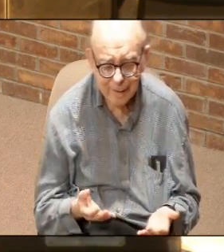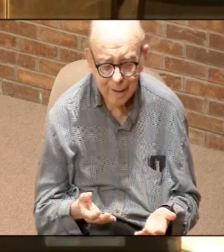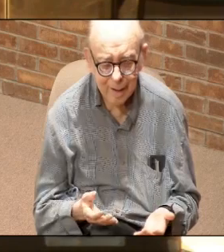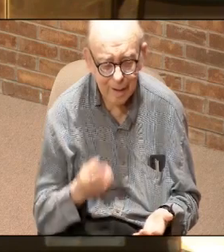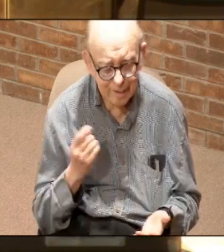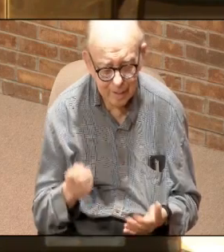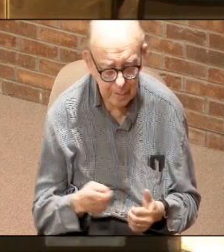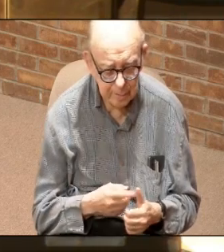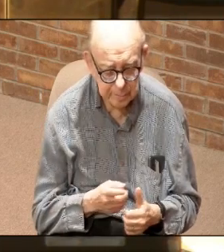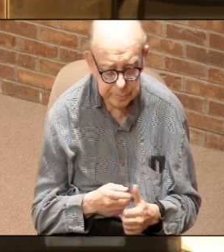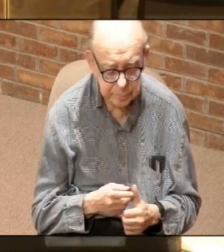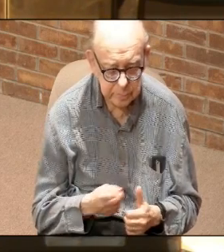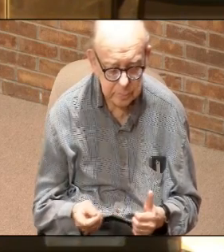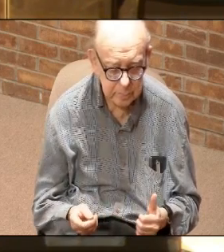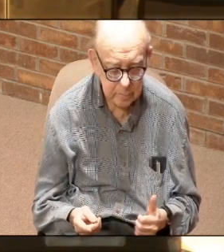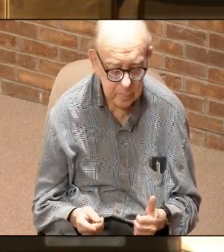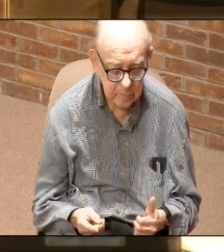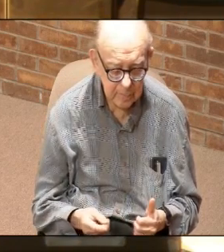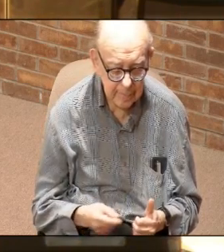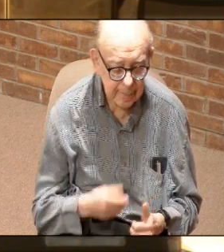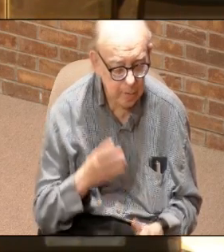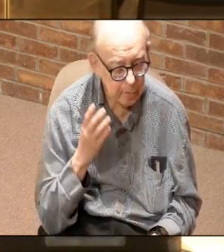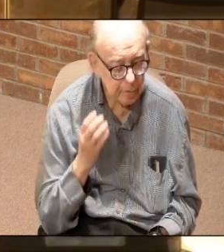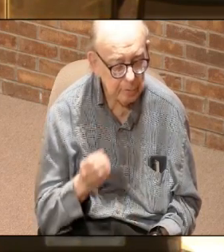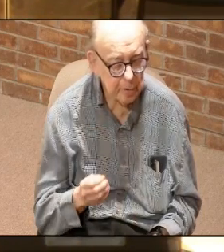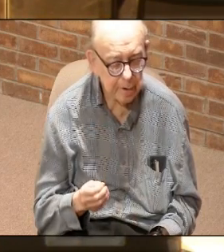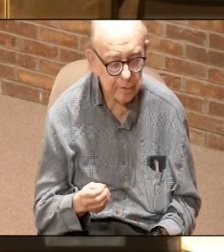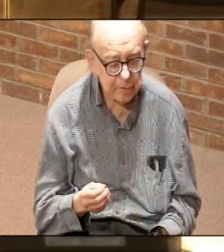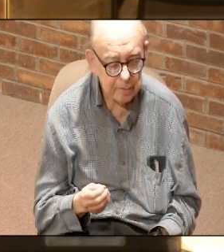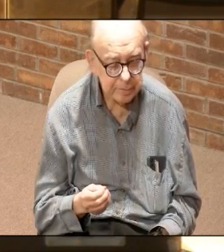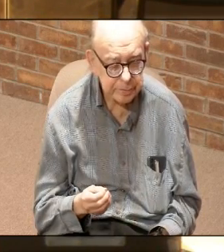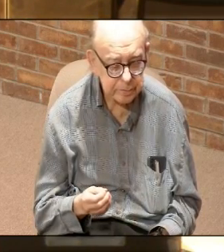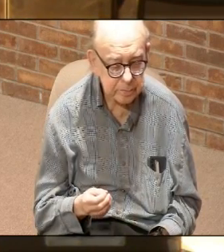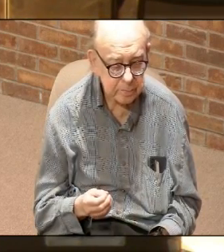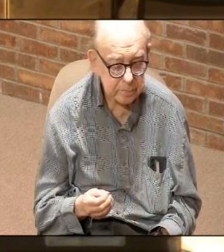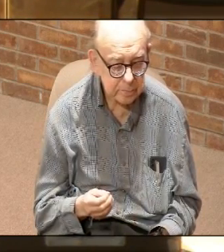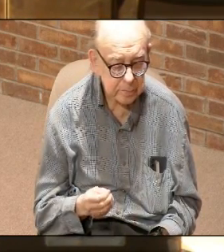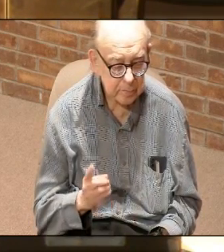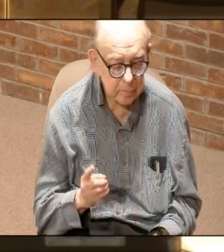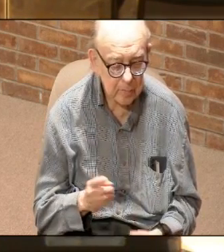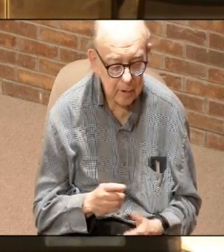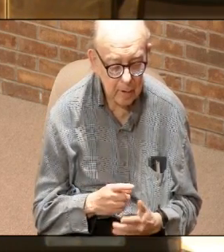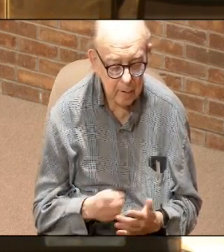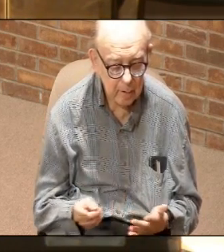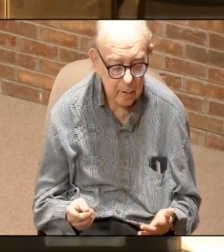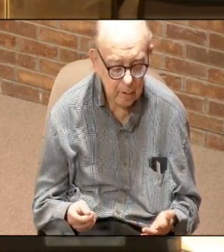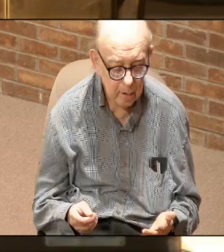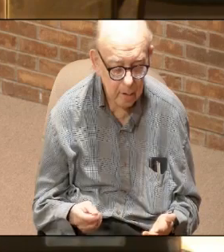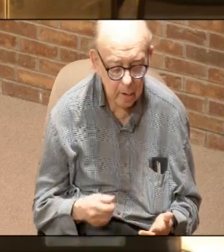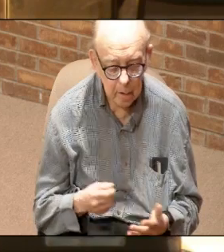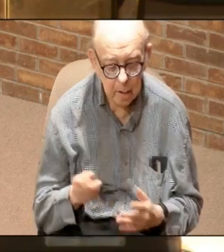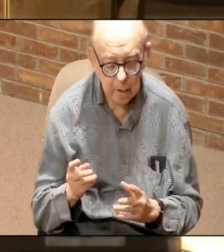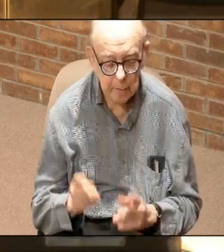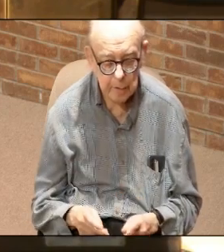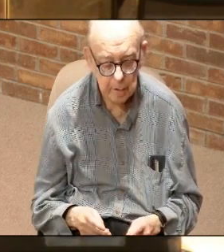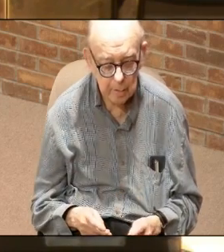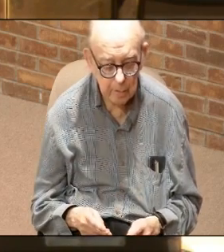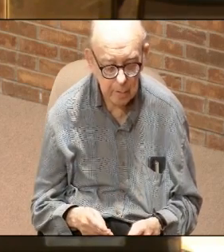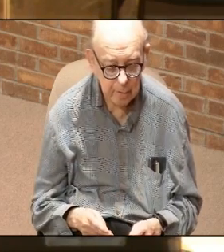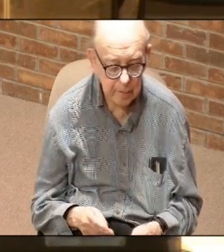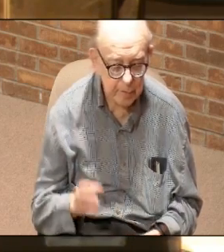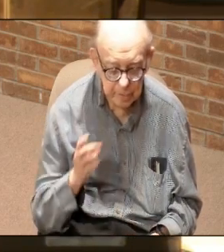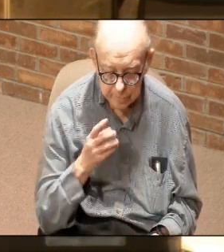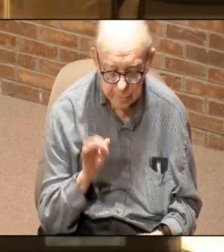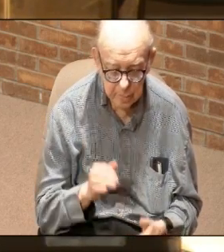You're going to be the first one to experience the one that everybody else has been looking